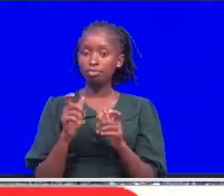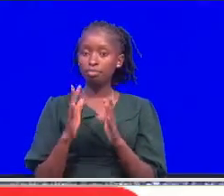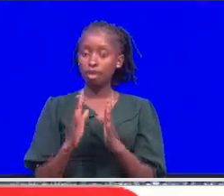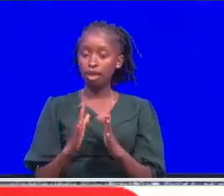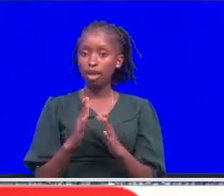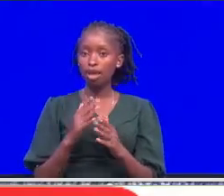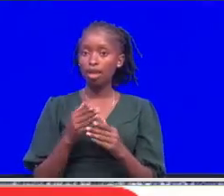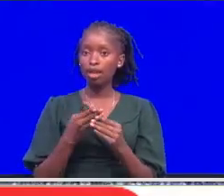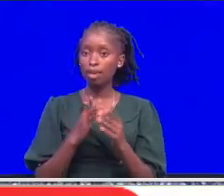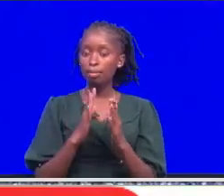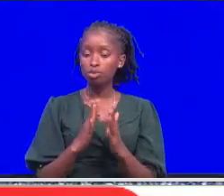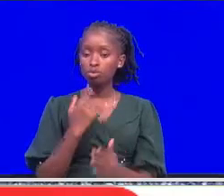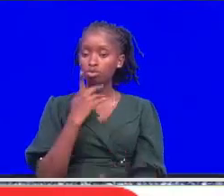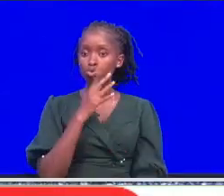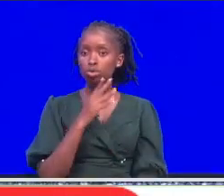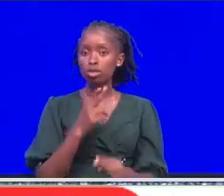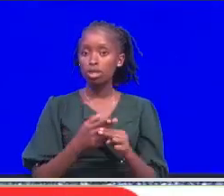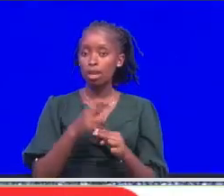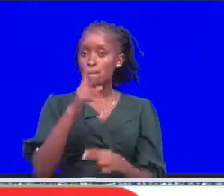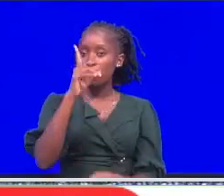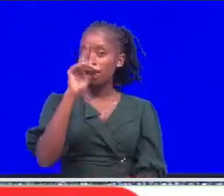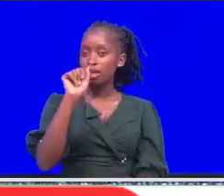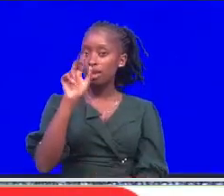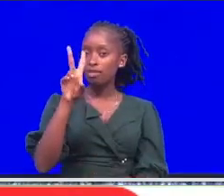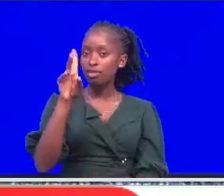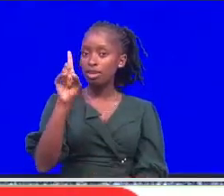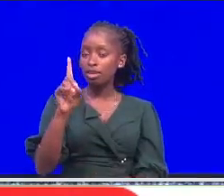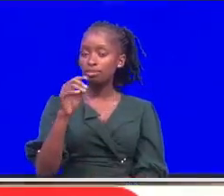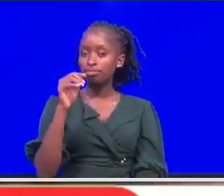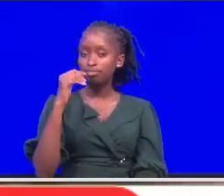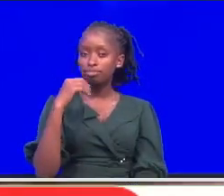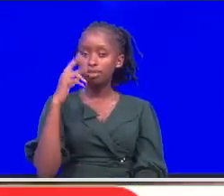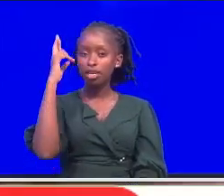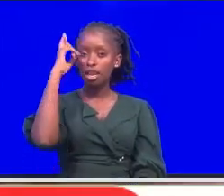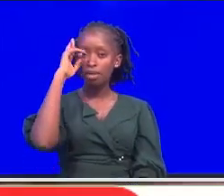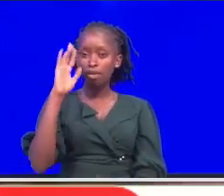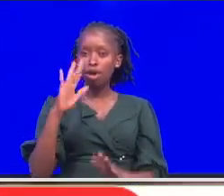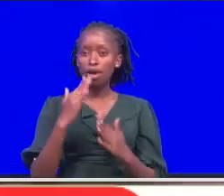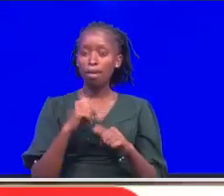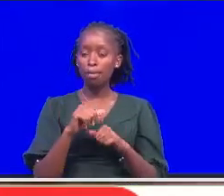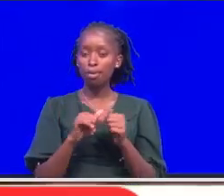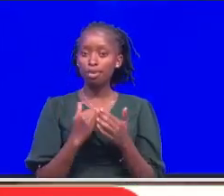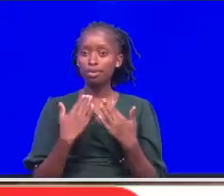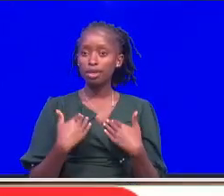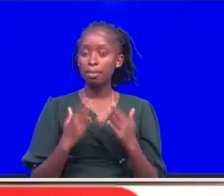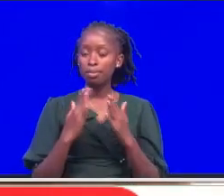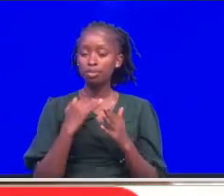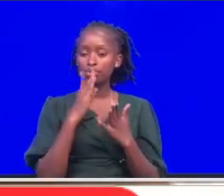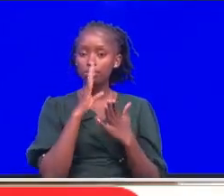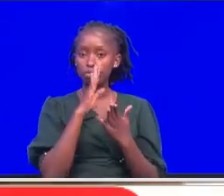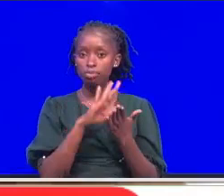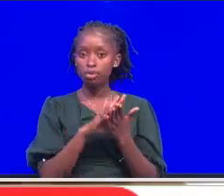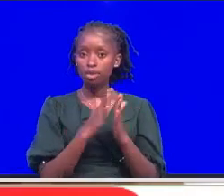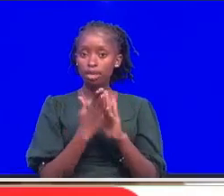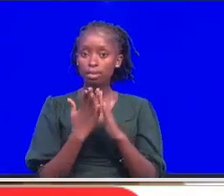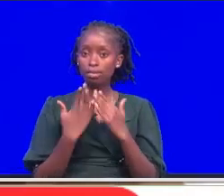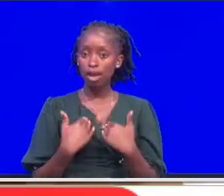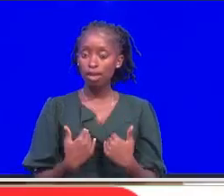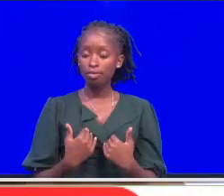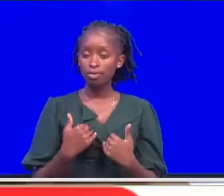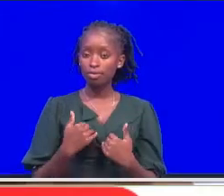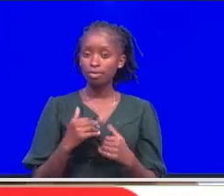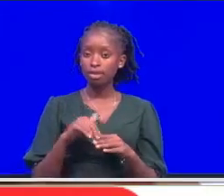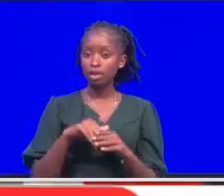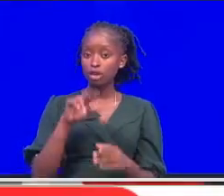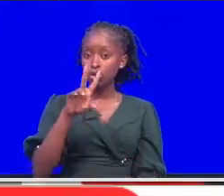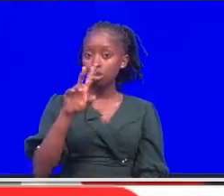Chief Executive Officer David Omoyo, reflecting on the powerful medium whose relevance has transcended into the